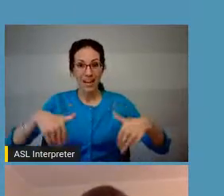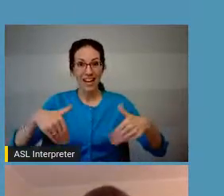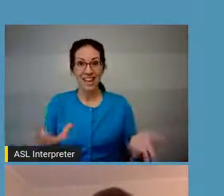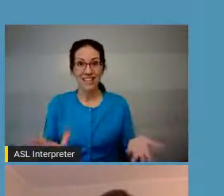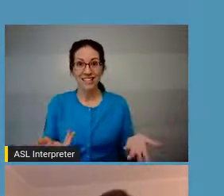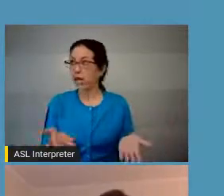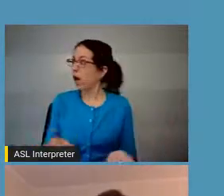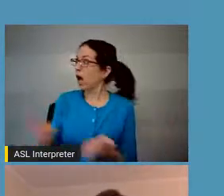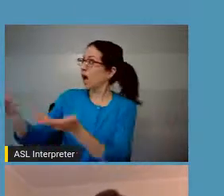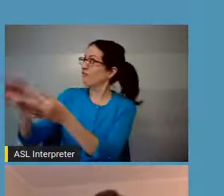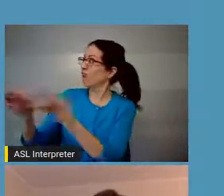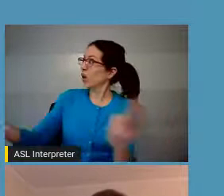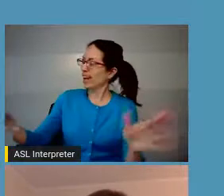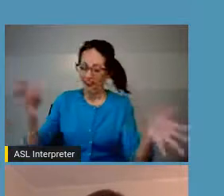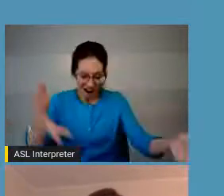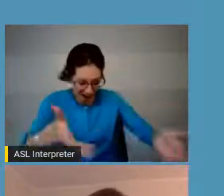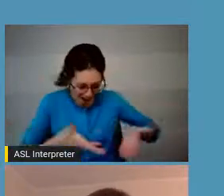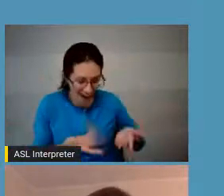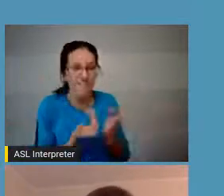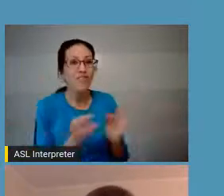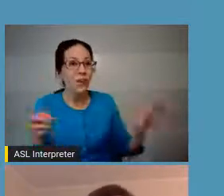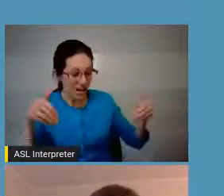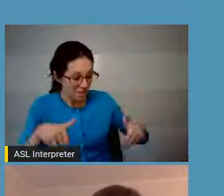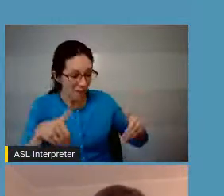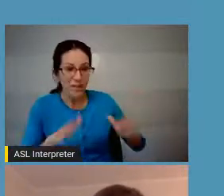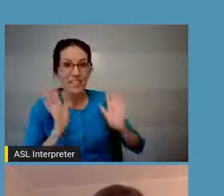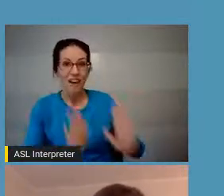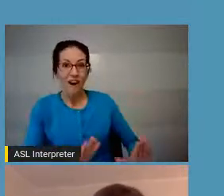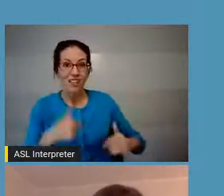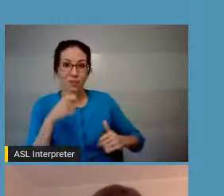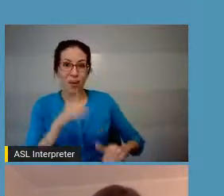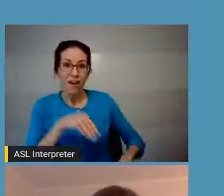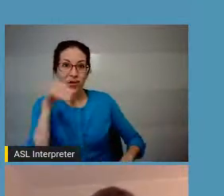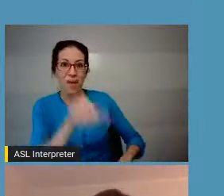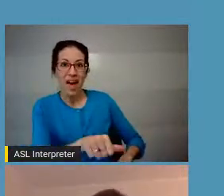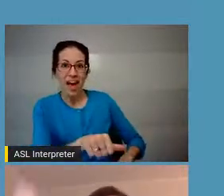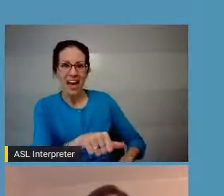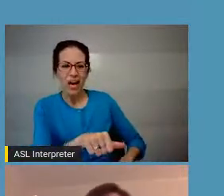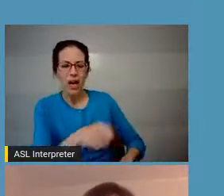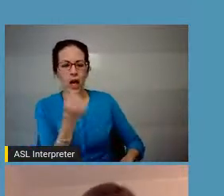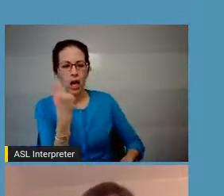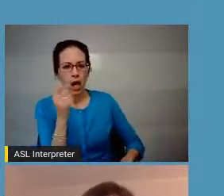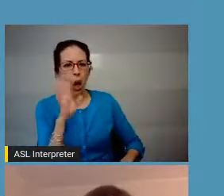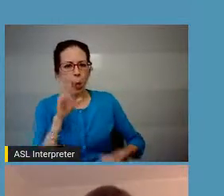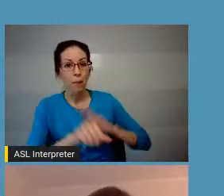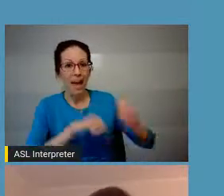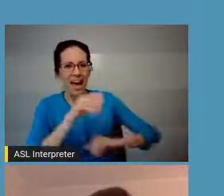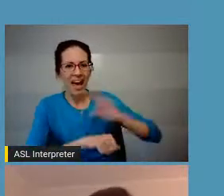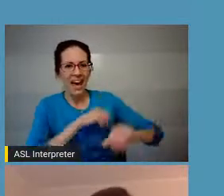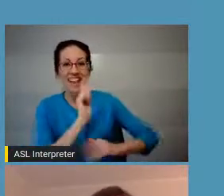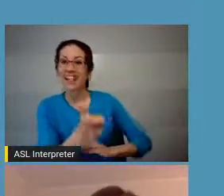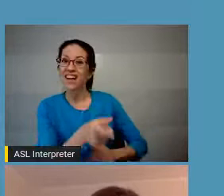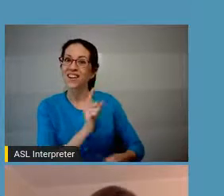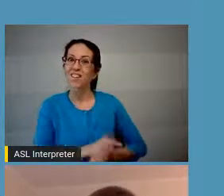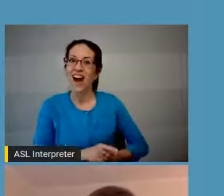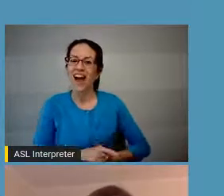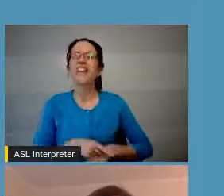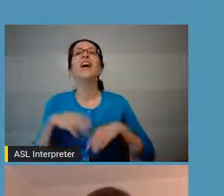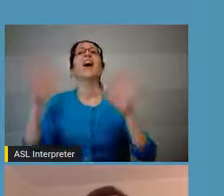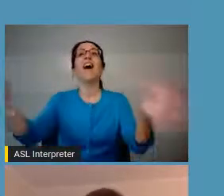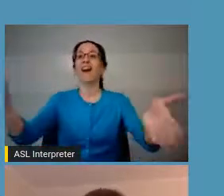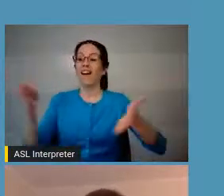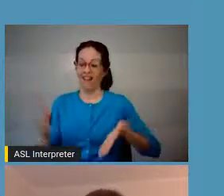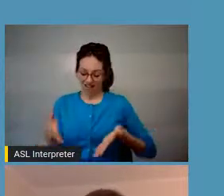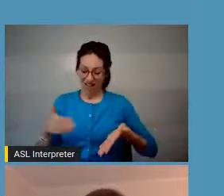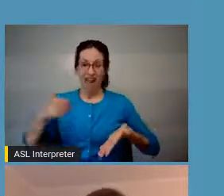free puppies. That's awesome. I didn't pay for these. You're probably going to pay for the digitization of objects. But once you've got those objects,